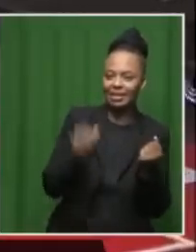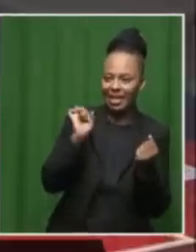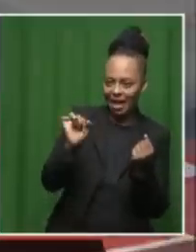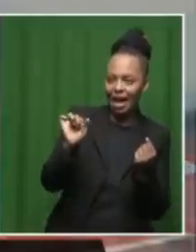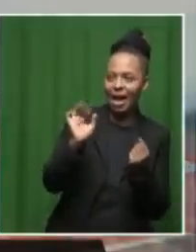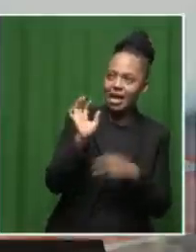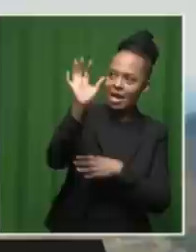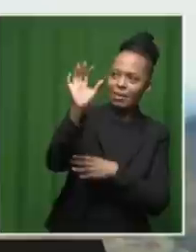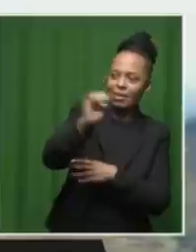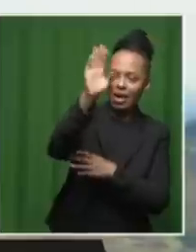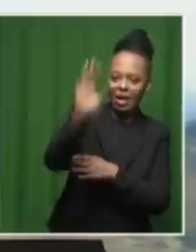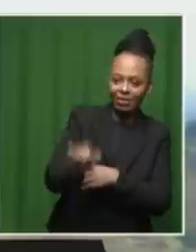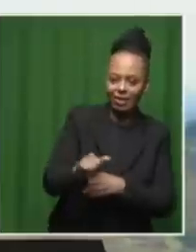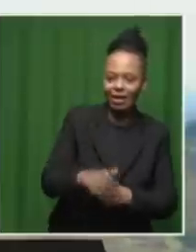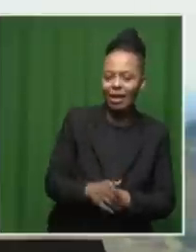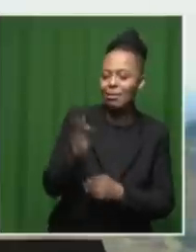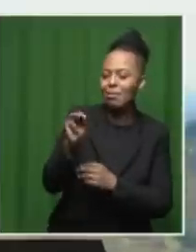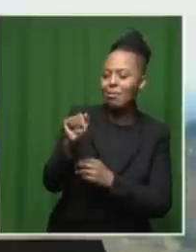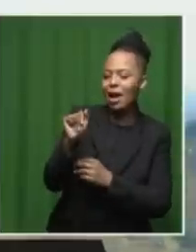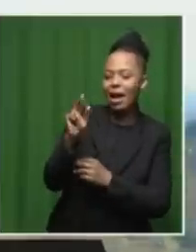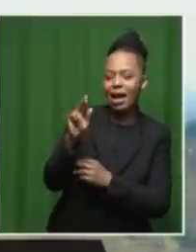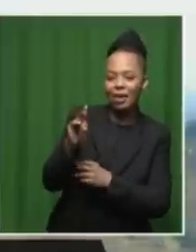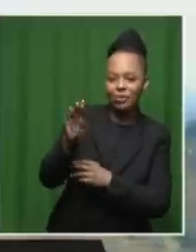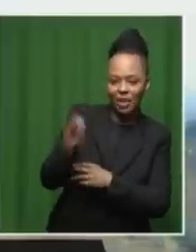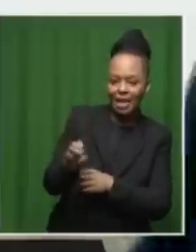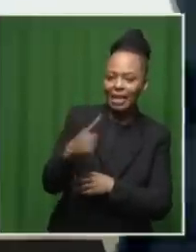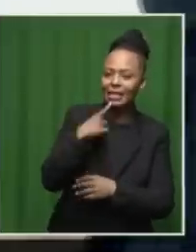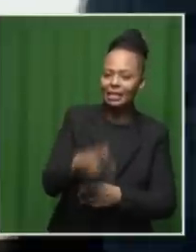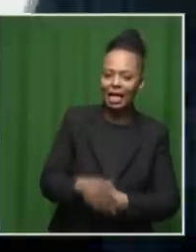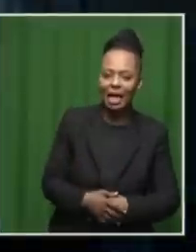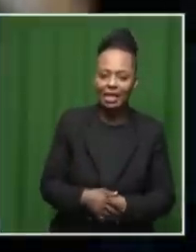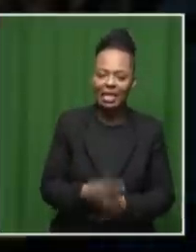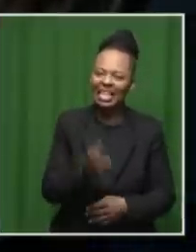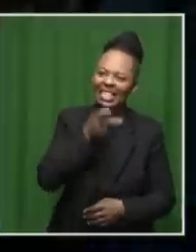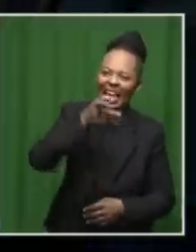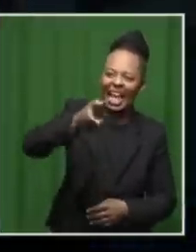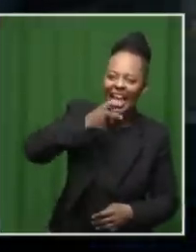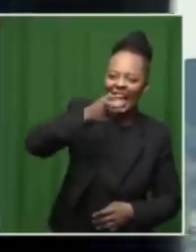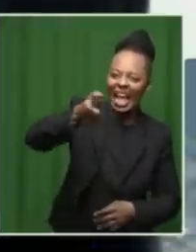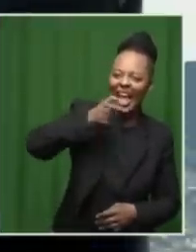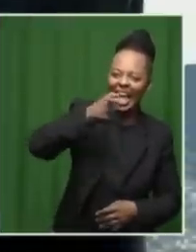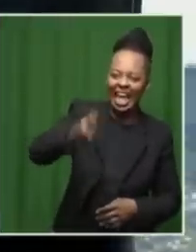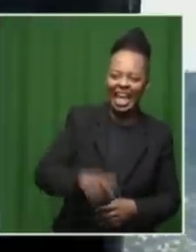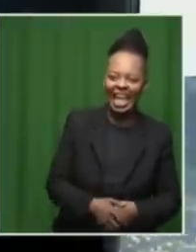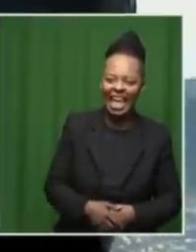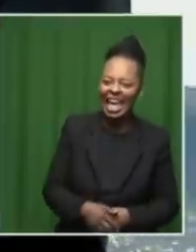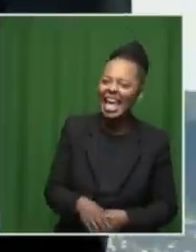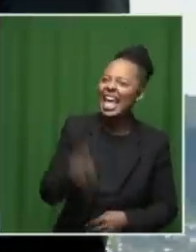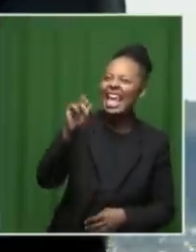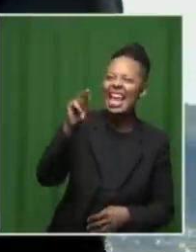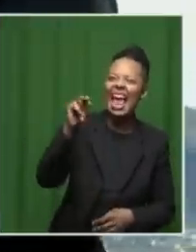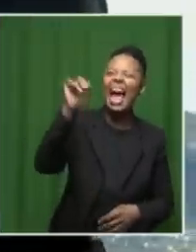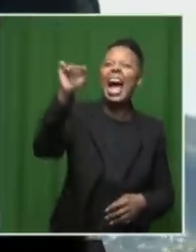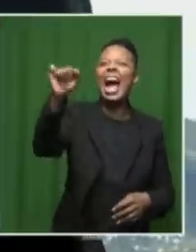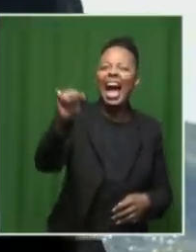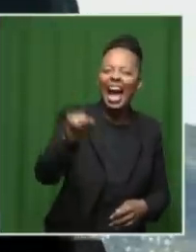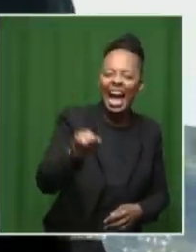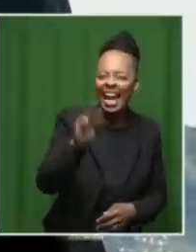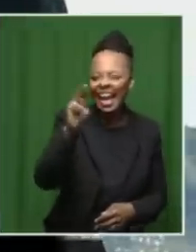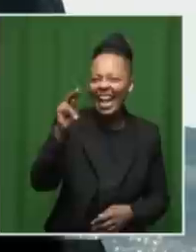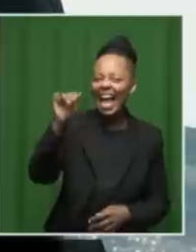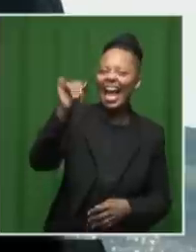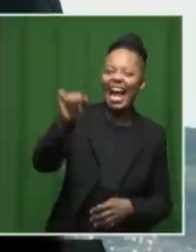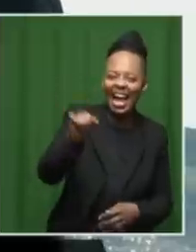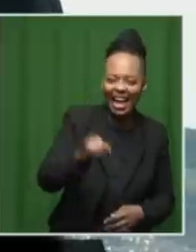Ina Marie Fenta, as she walks in. And she sat there, she kept screaming, Cecilia Molokwane, Ina! Did you hear her? She